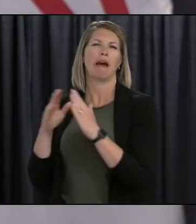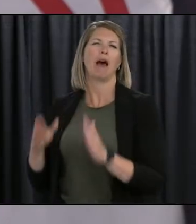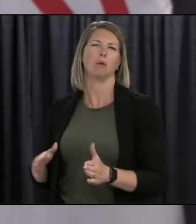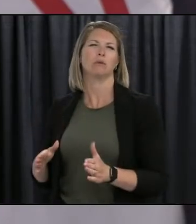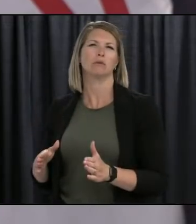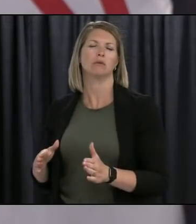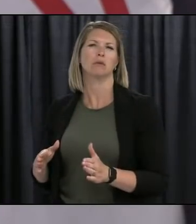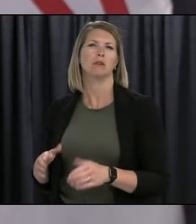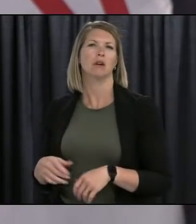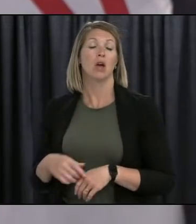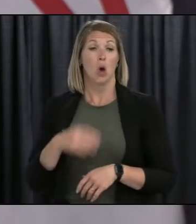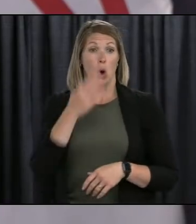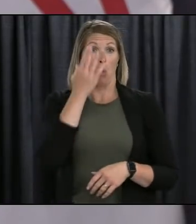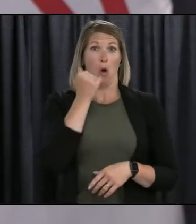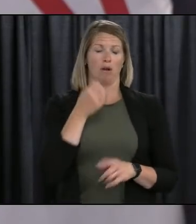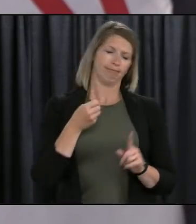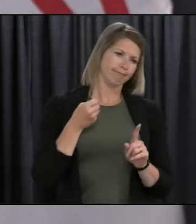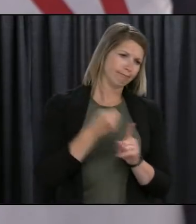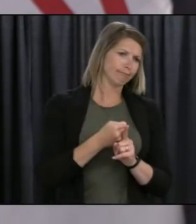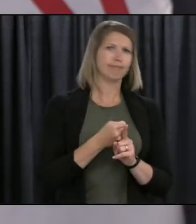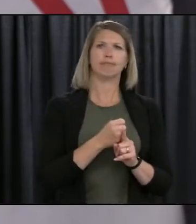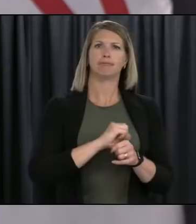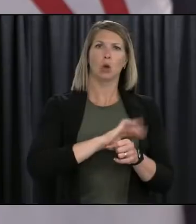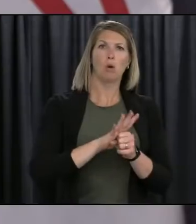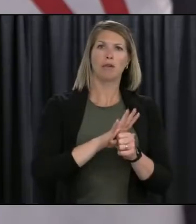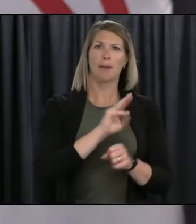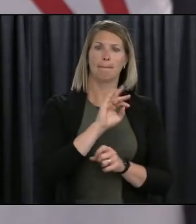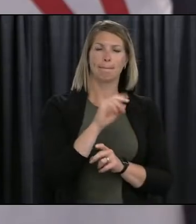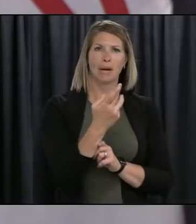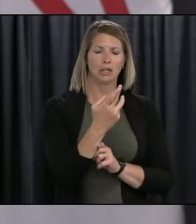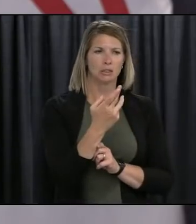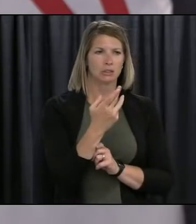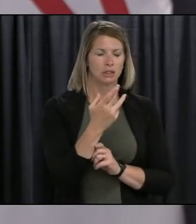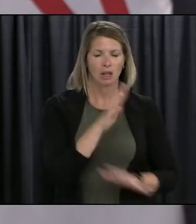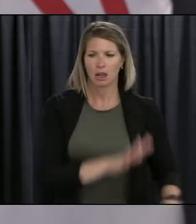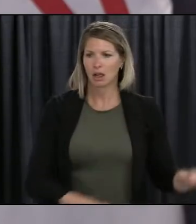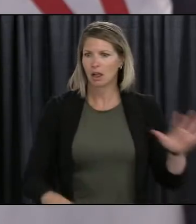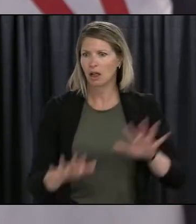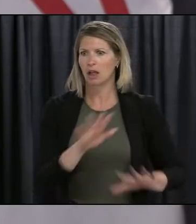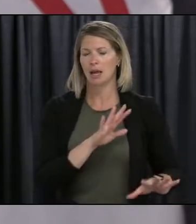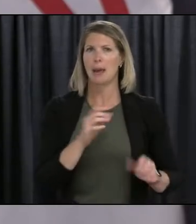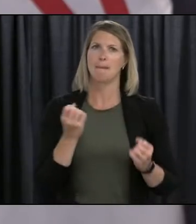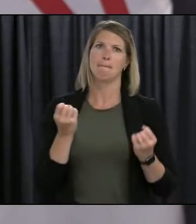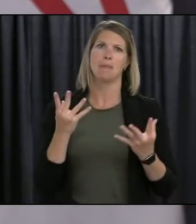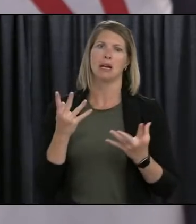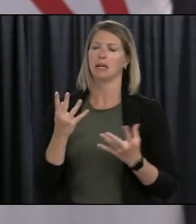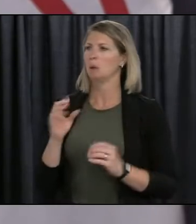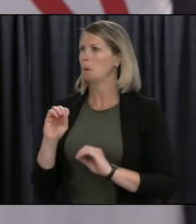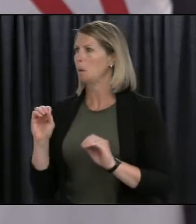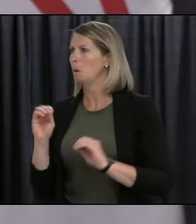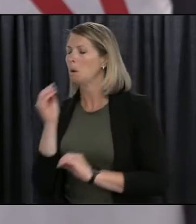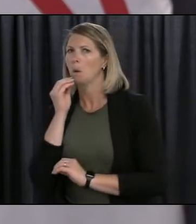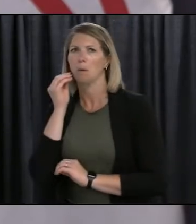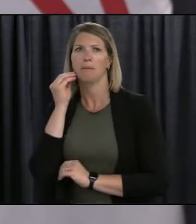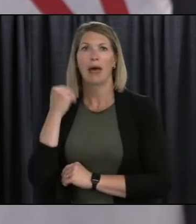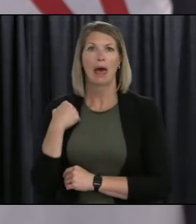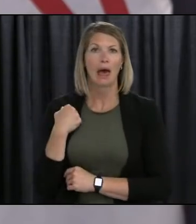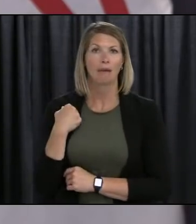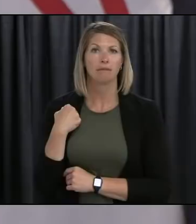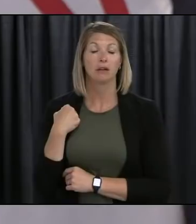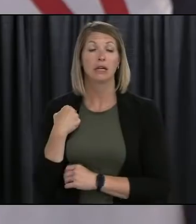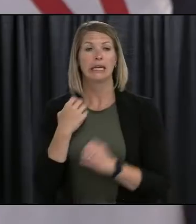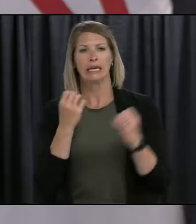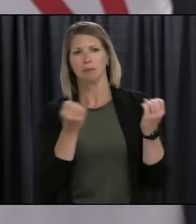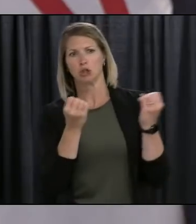most vulnerable in our society could not be assured of having the services that would be required. And given the fact that